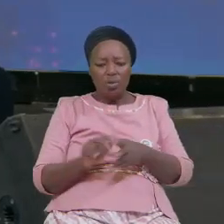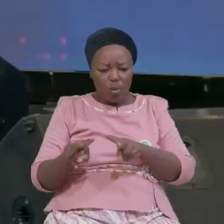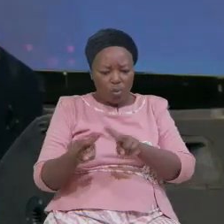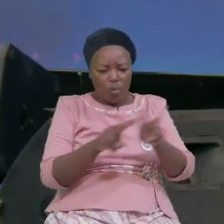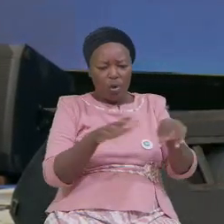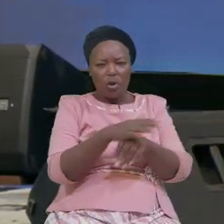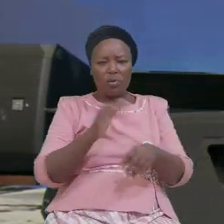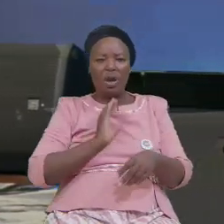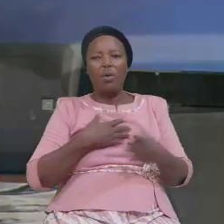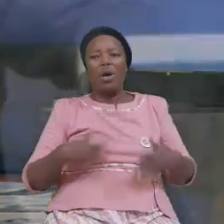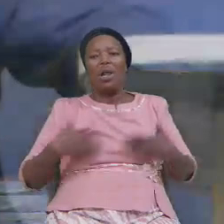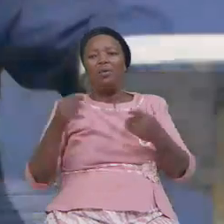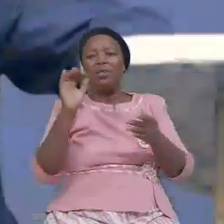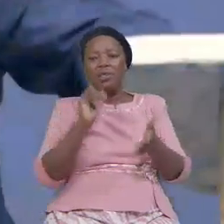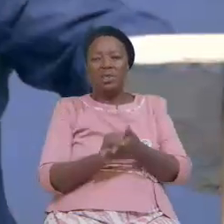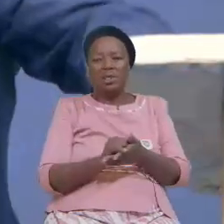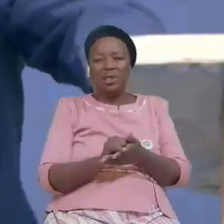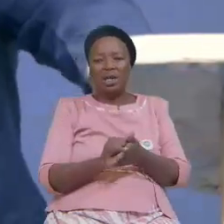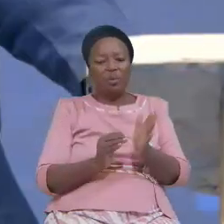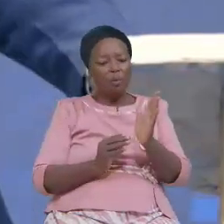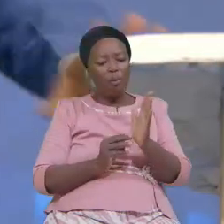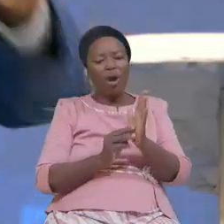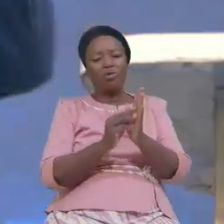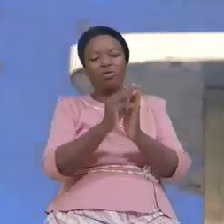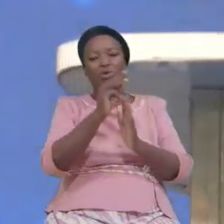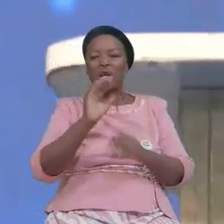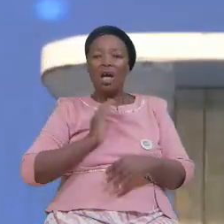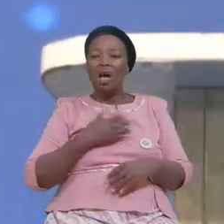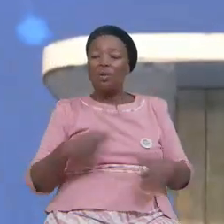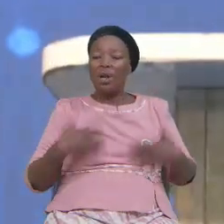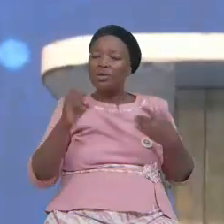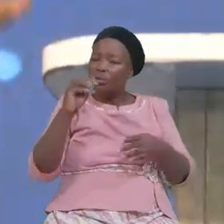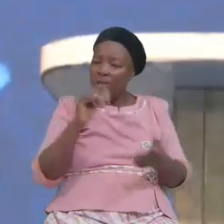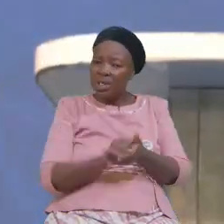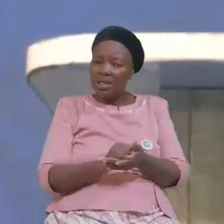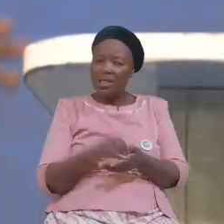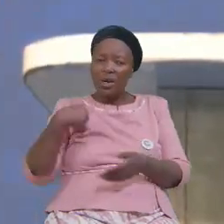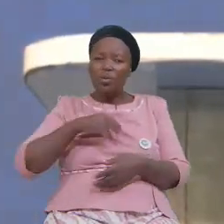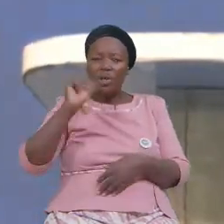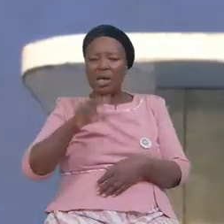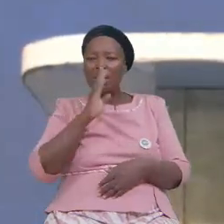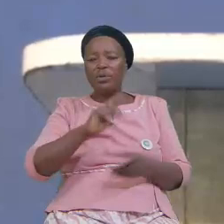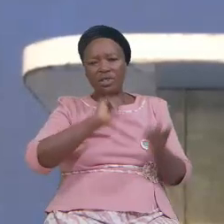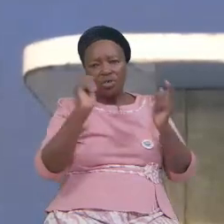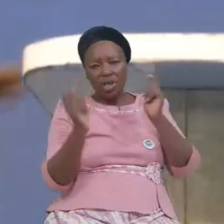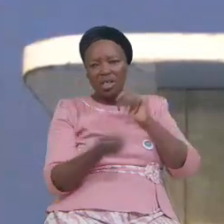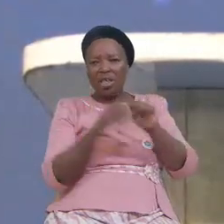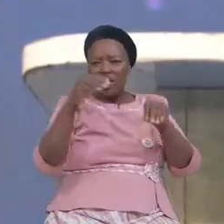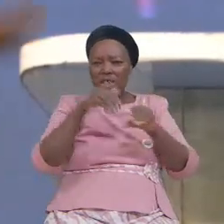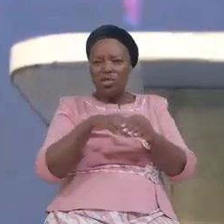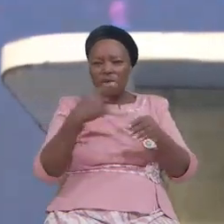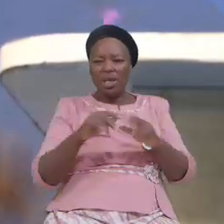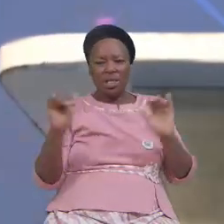lives, that matures our life so that we can be changed into the